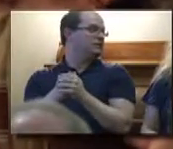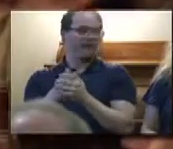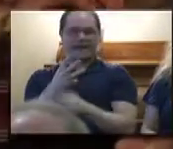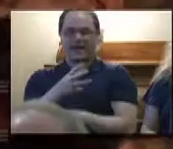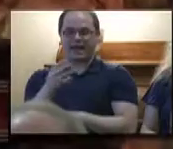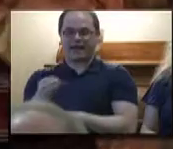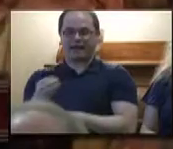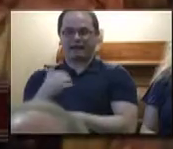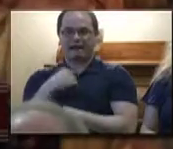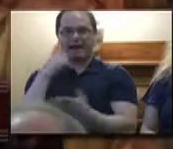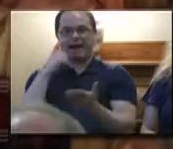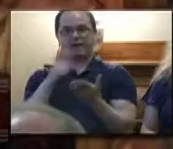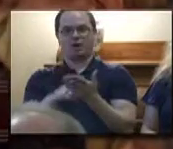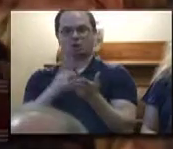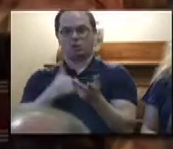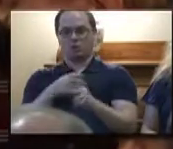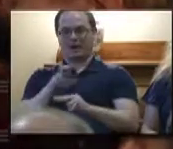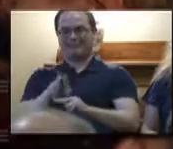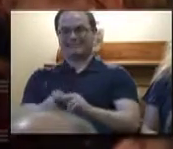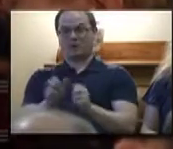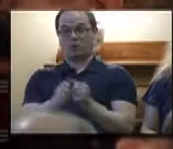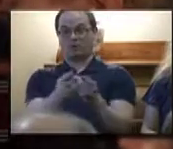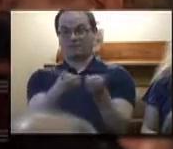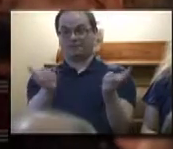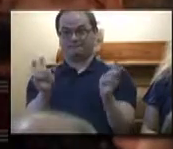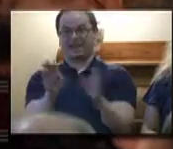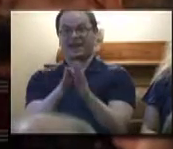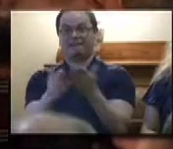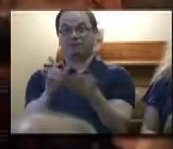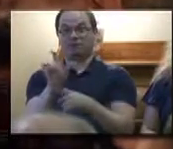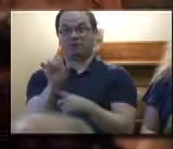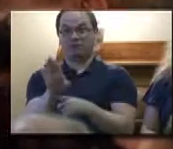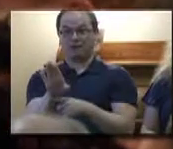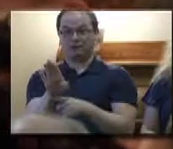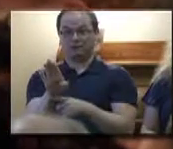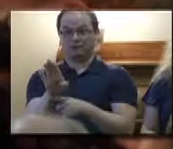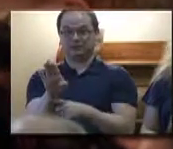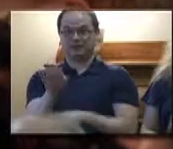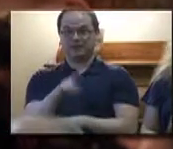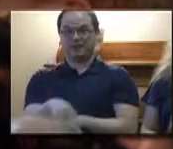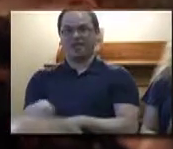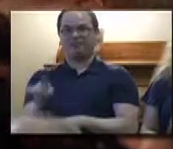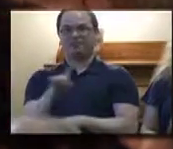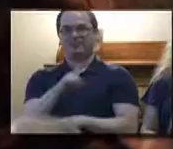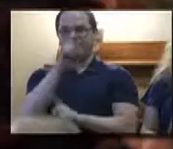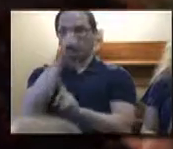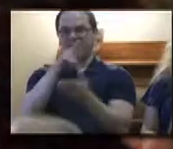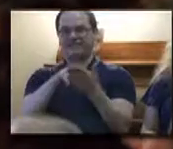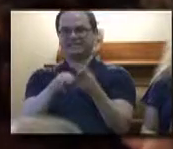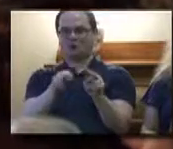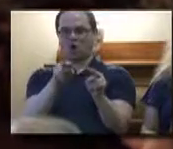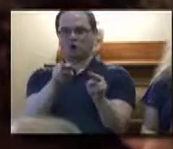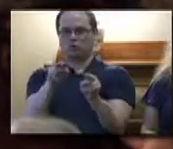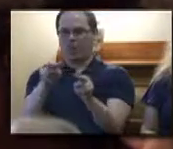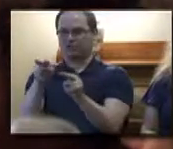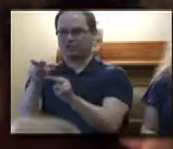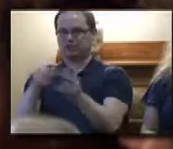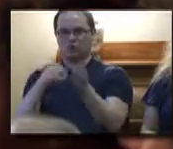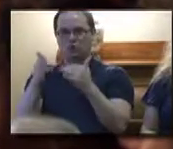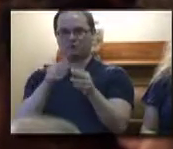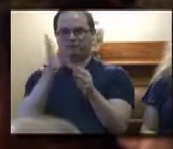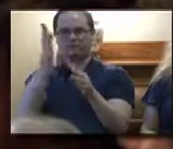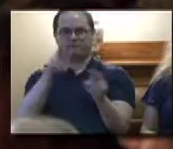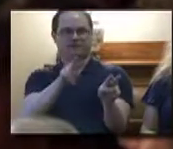and I noticed whenever I sat down with them in a book club that they were intent on watching whoever was